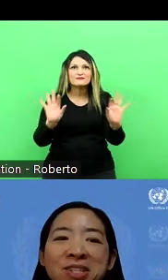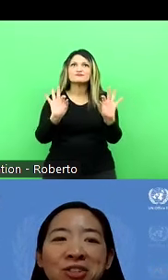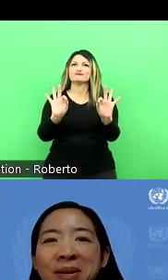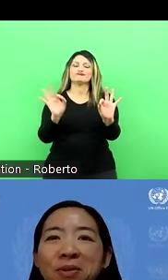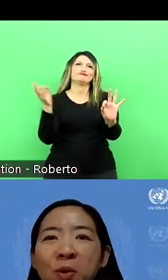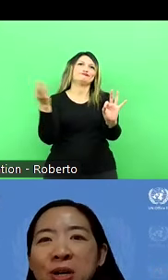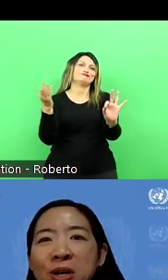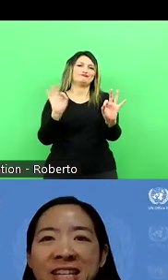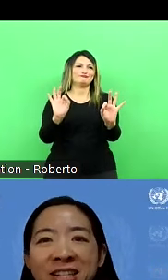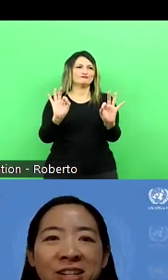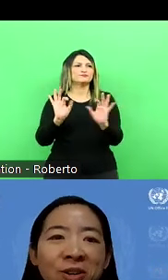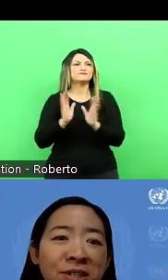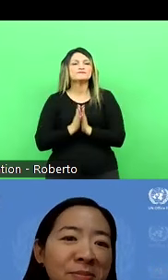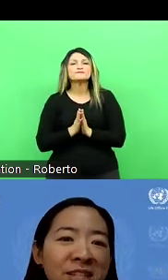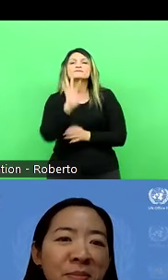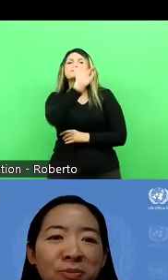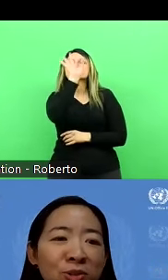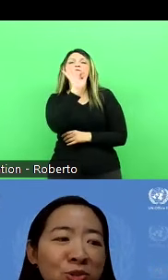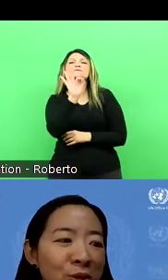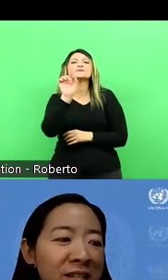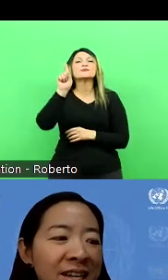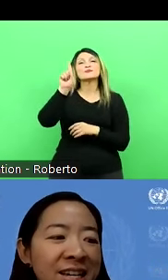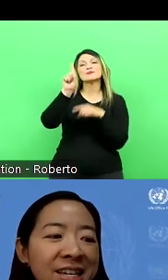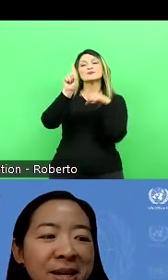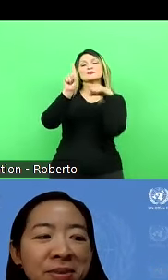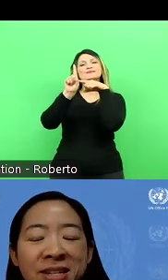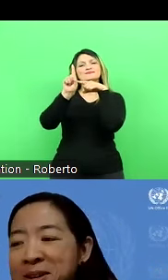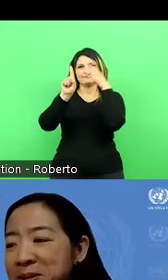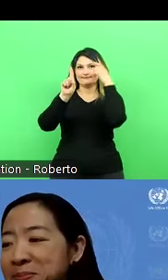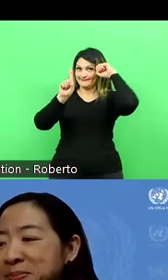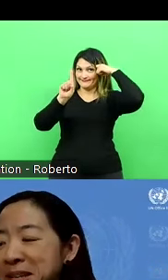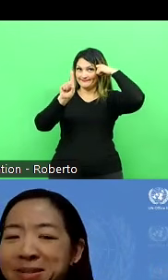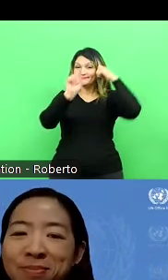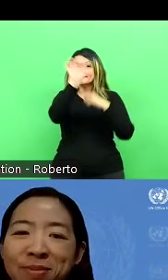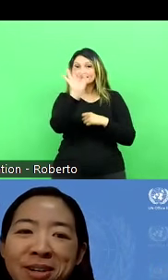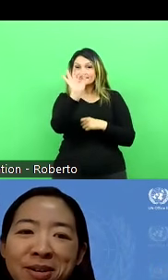a mixture. Some of questions is yes and no, some is a multiple choice, some is